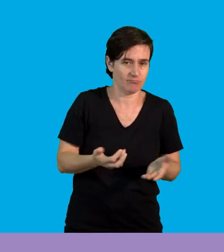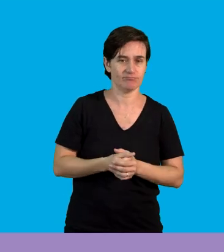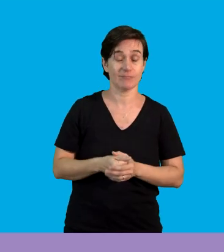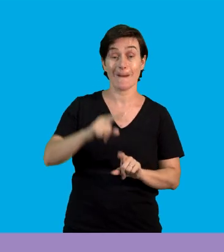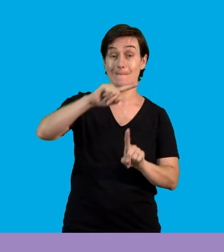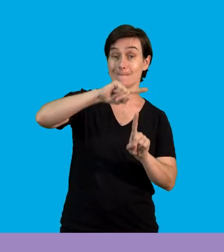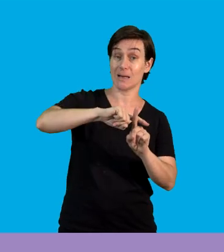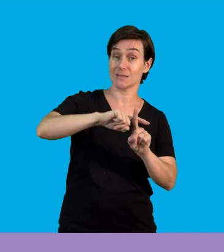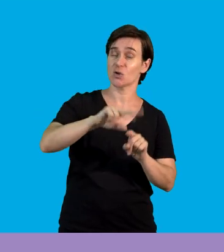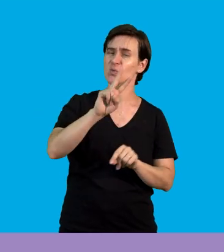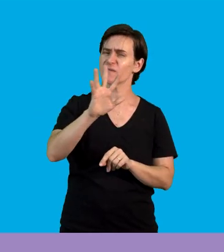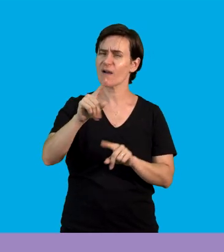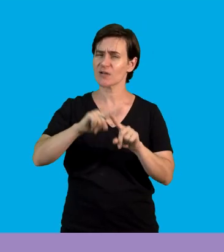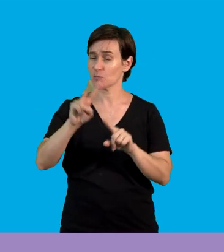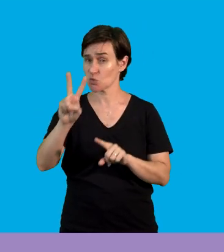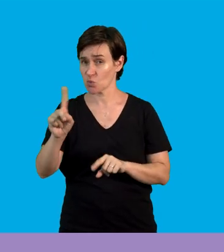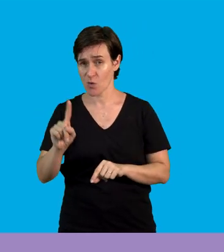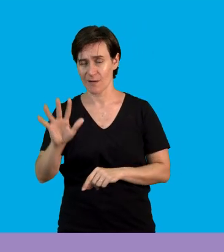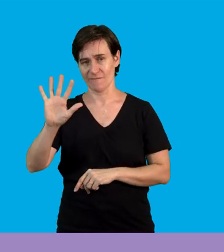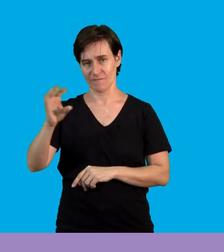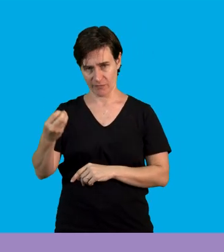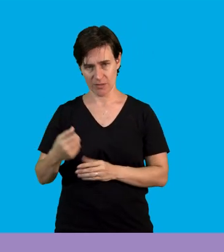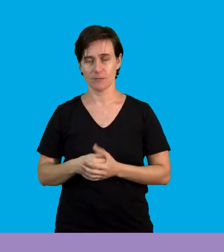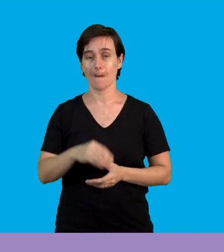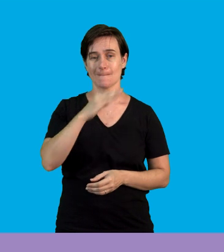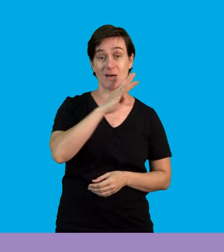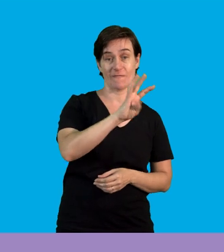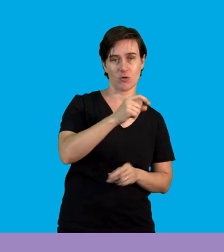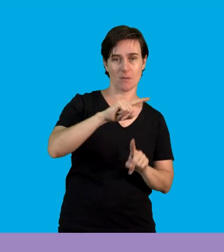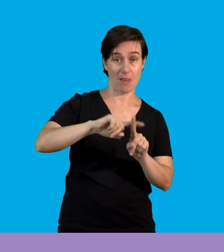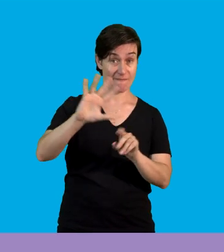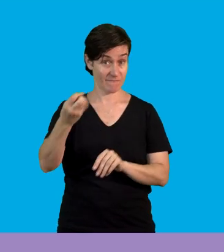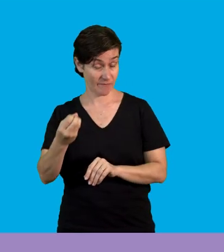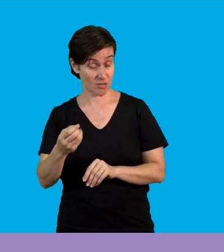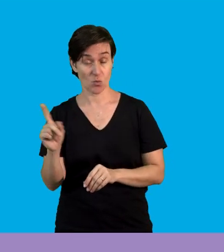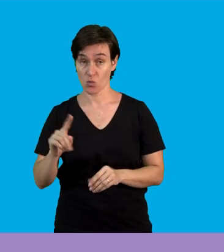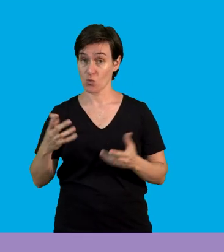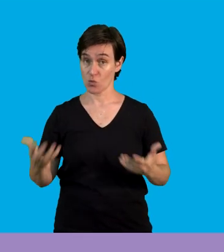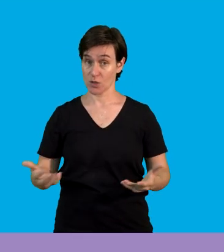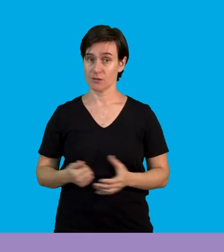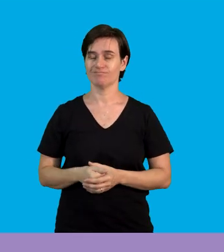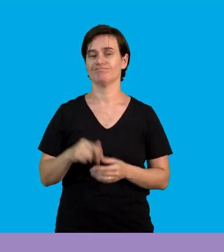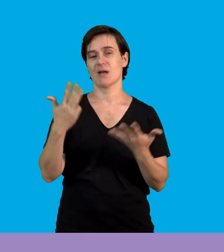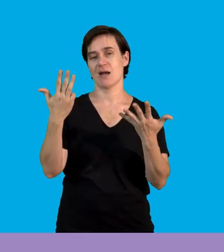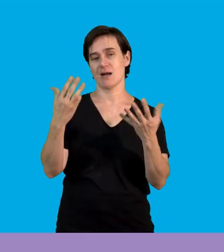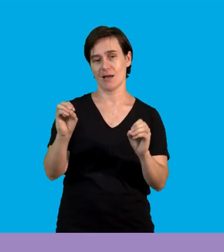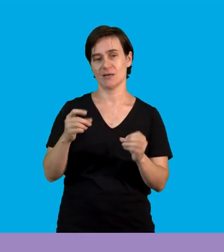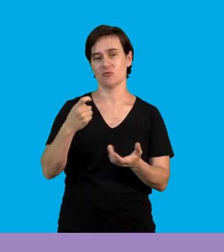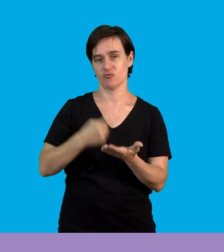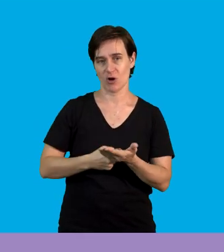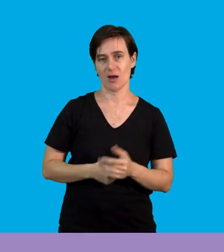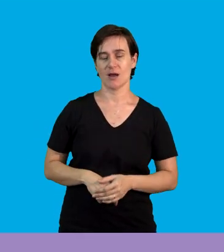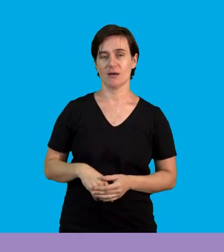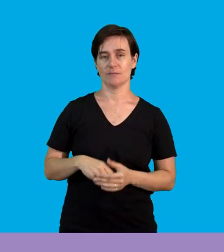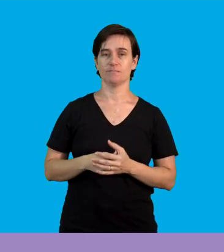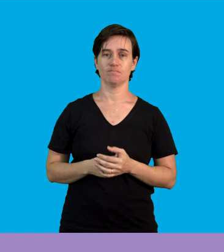is 40, and 25 multiplied by 2 is 50. So 40 plus 50 then gives